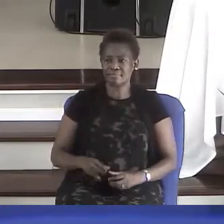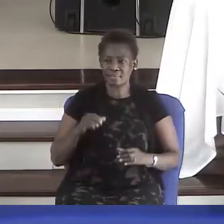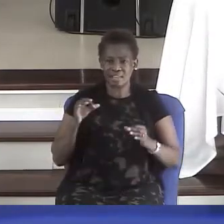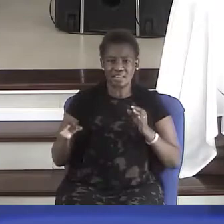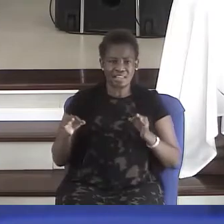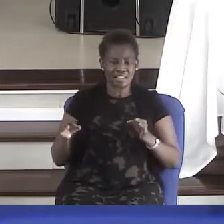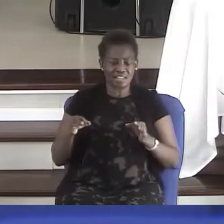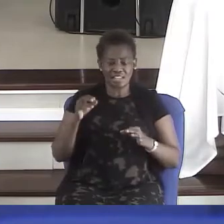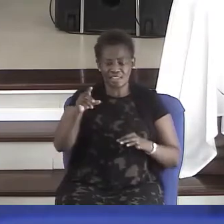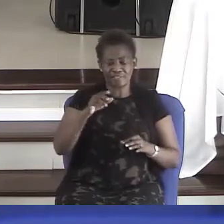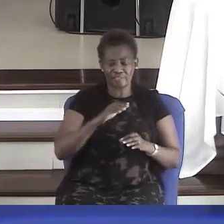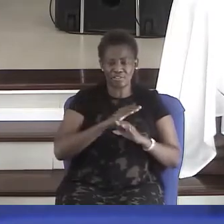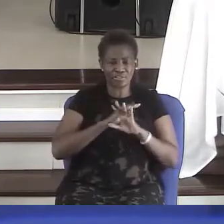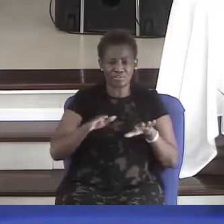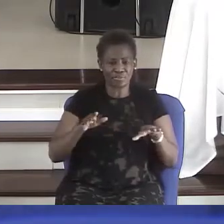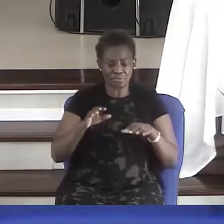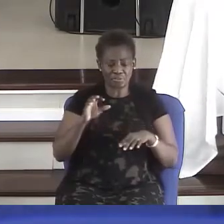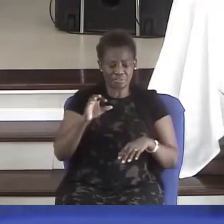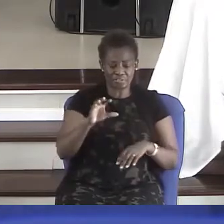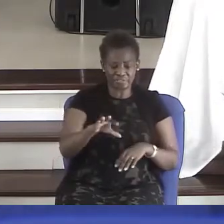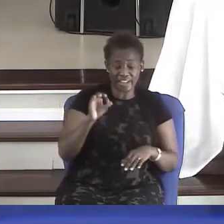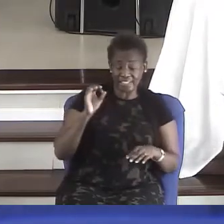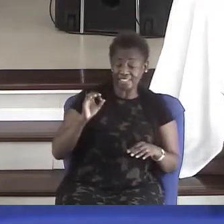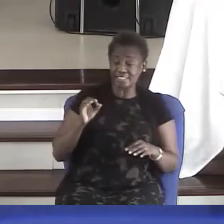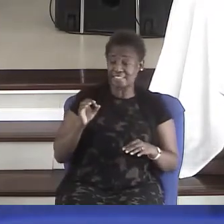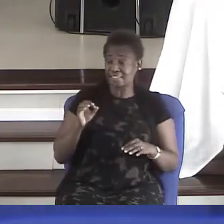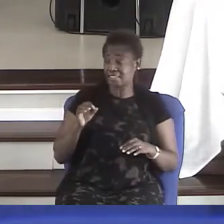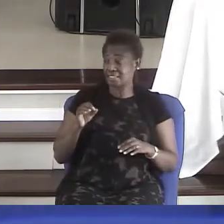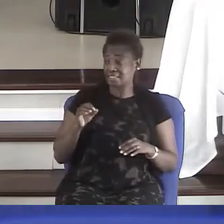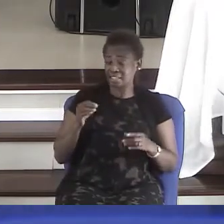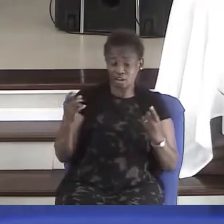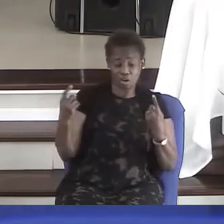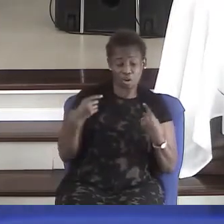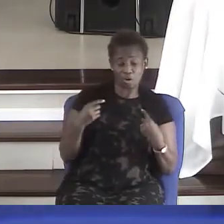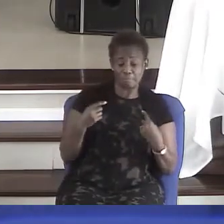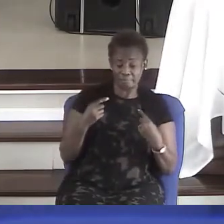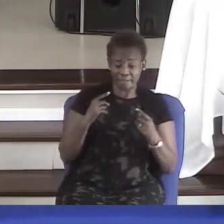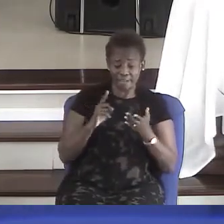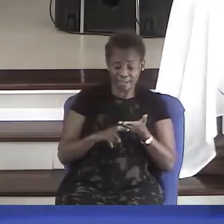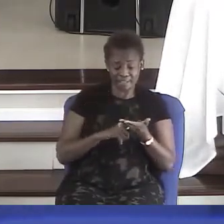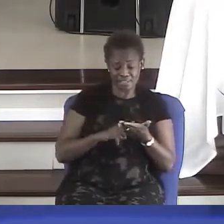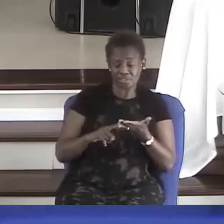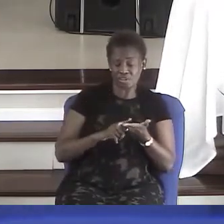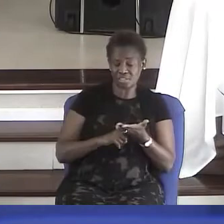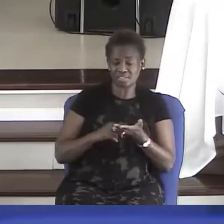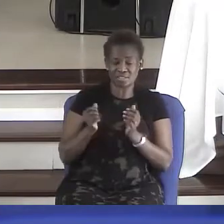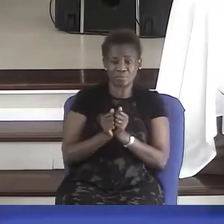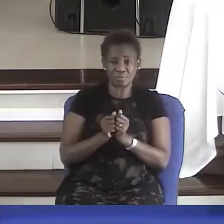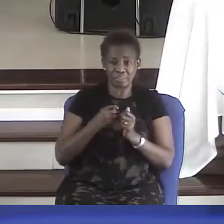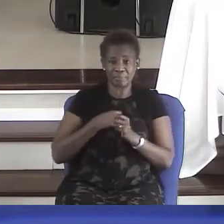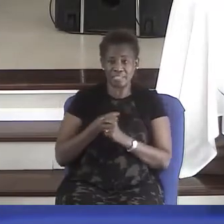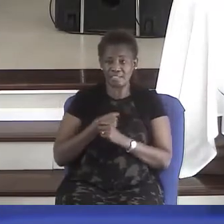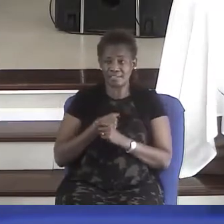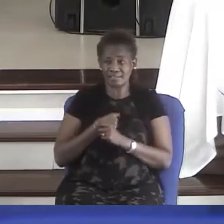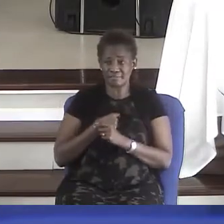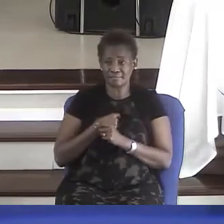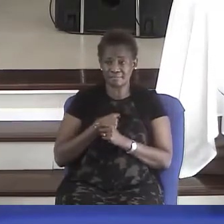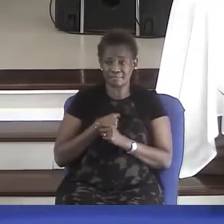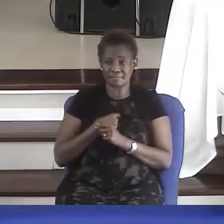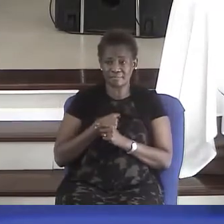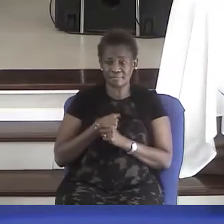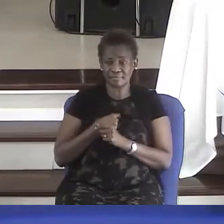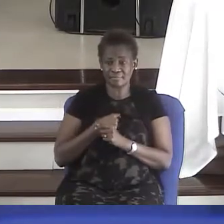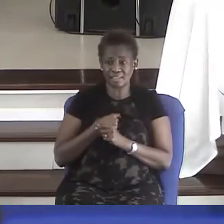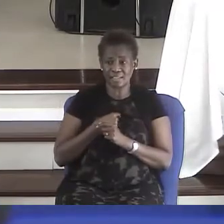after church. The shepherd and the sheep. The guy prophesied long time before good shepherd, great shepherd, and